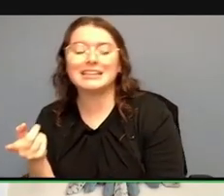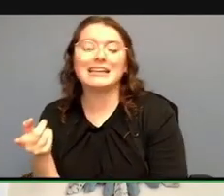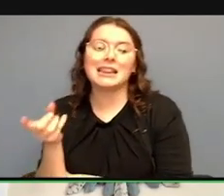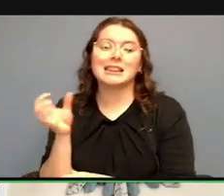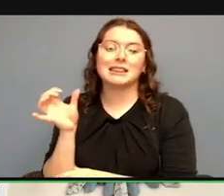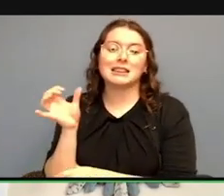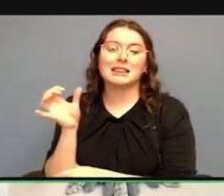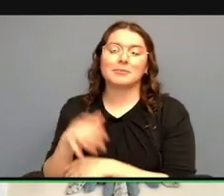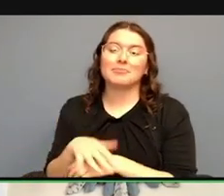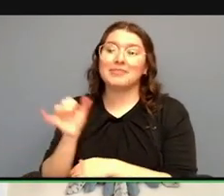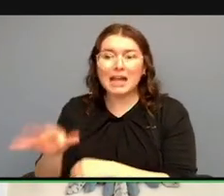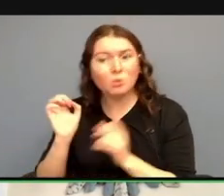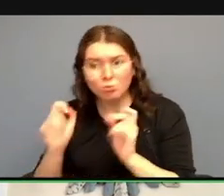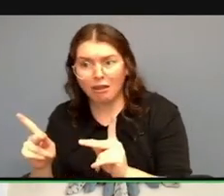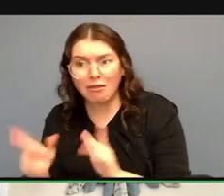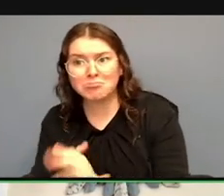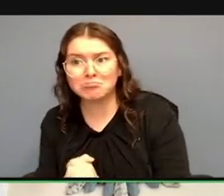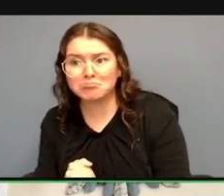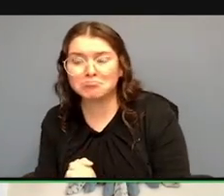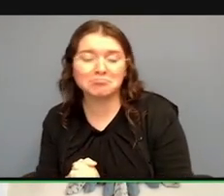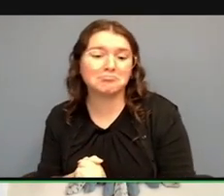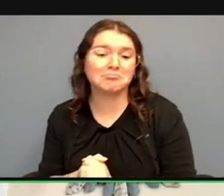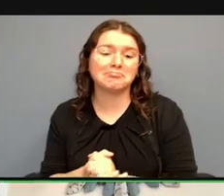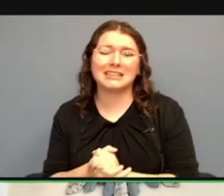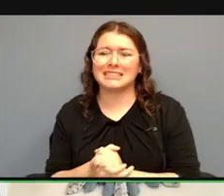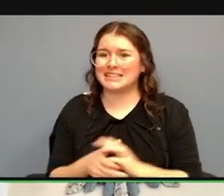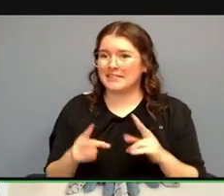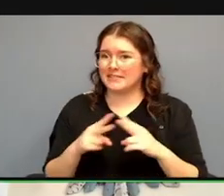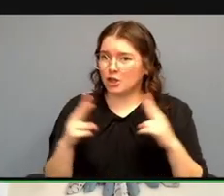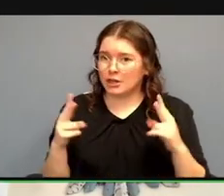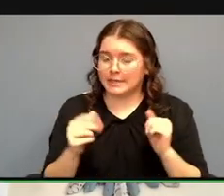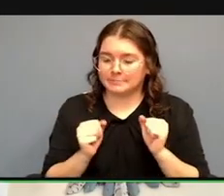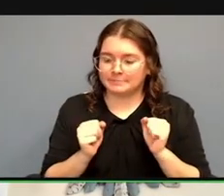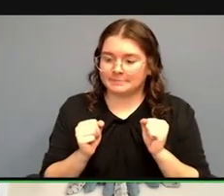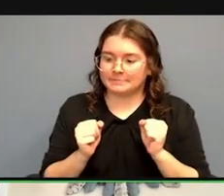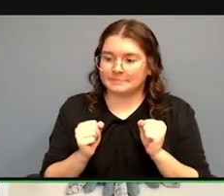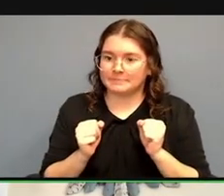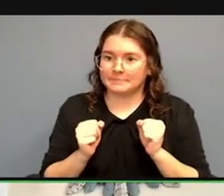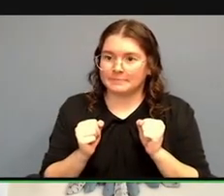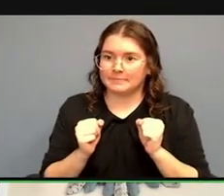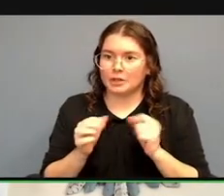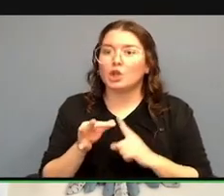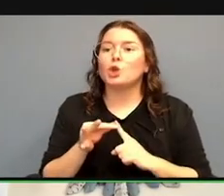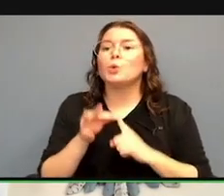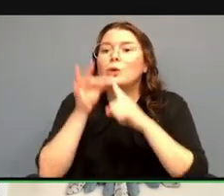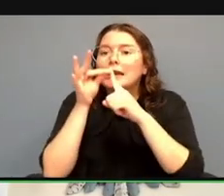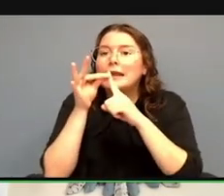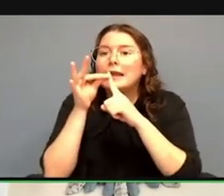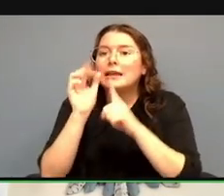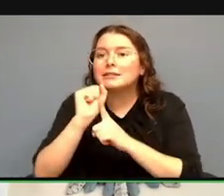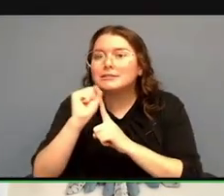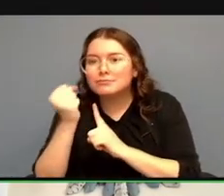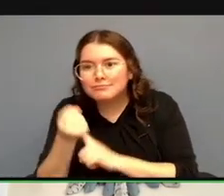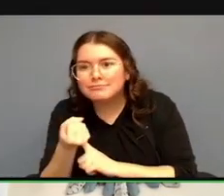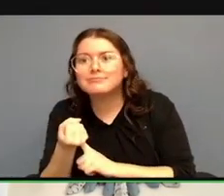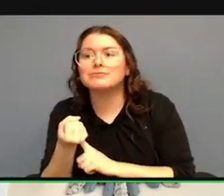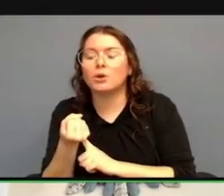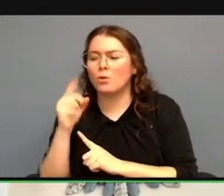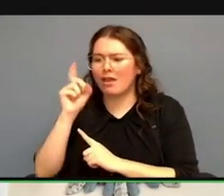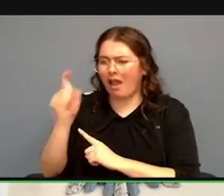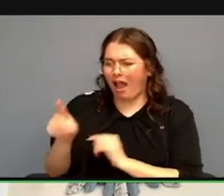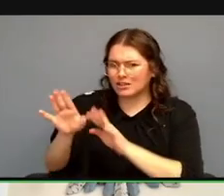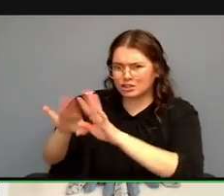that's, okay. These are very unique circumstances that we're asking